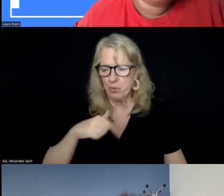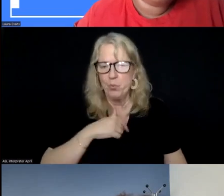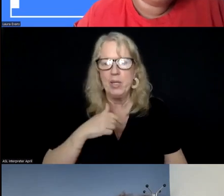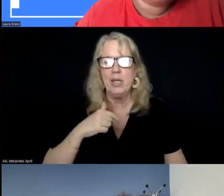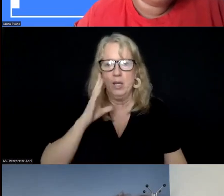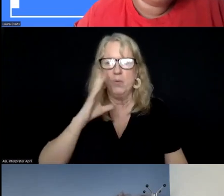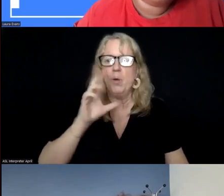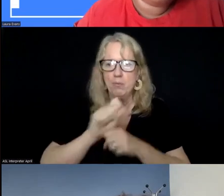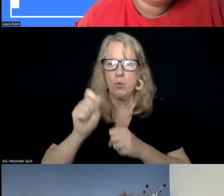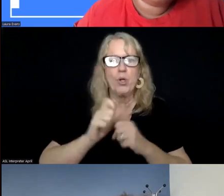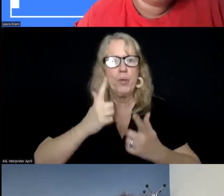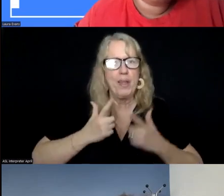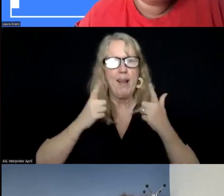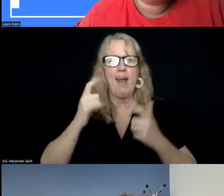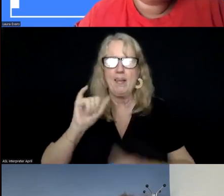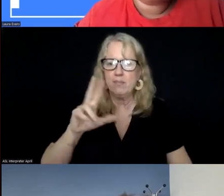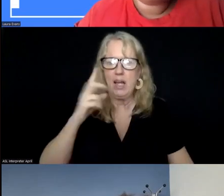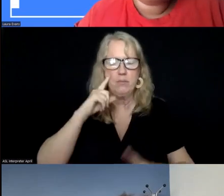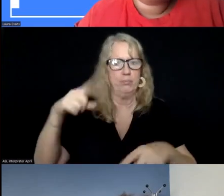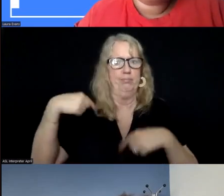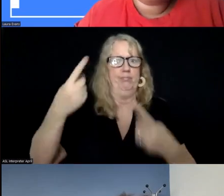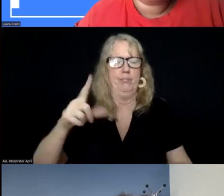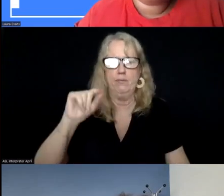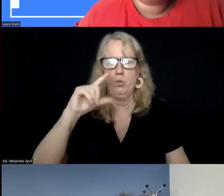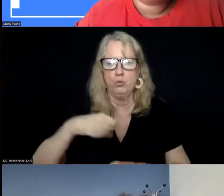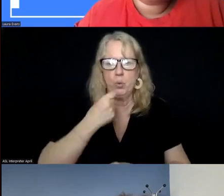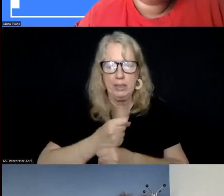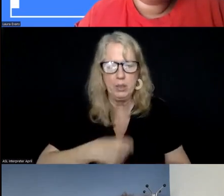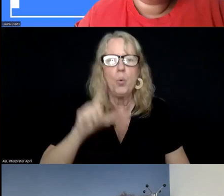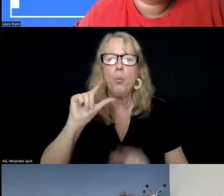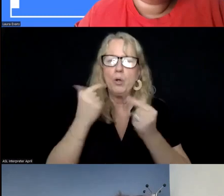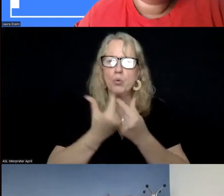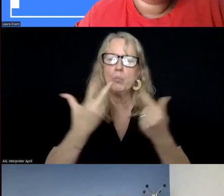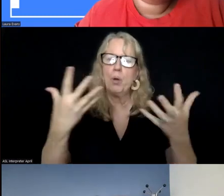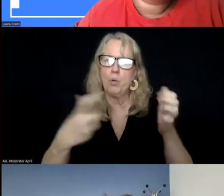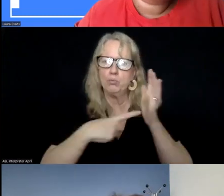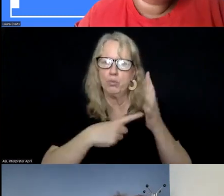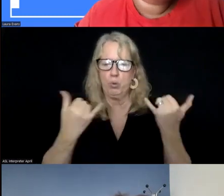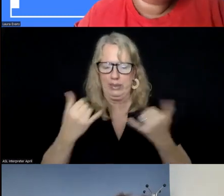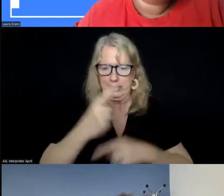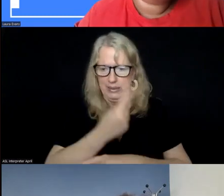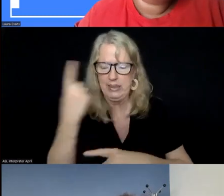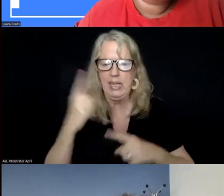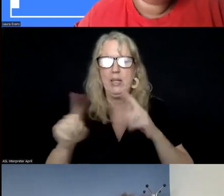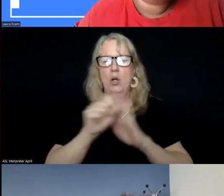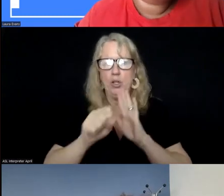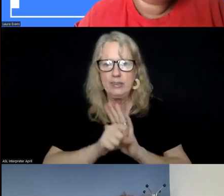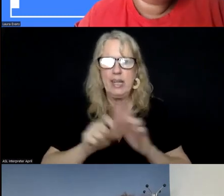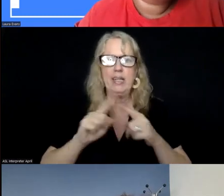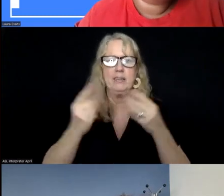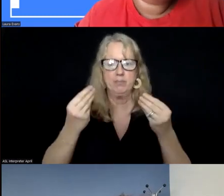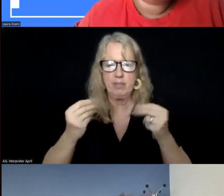worked with the Lifeline for nearly 20 years. But one group I want to highlight in today's conversation are states, territories, and